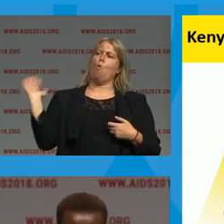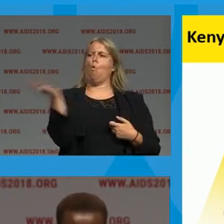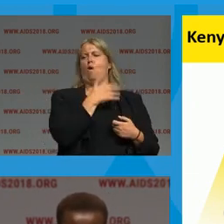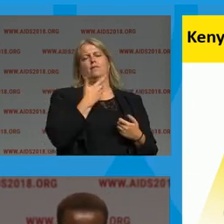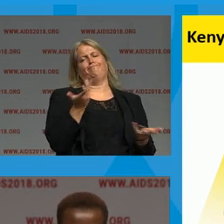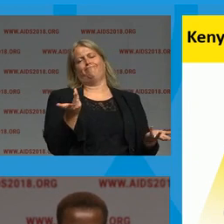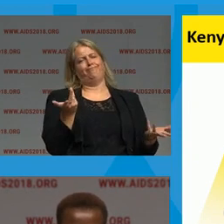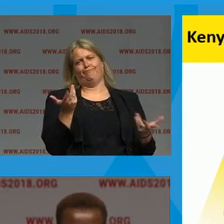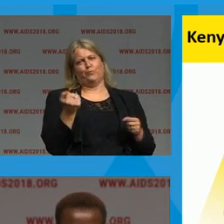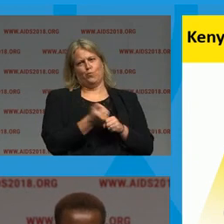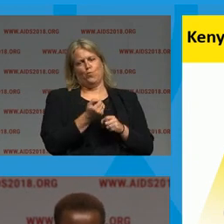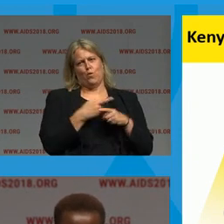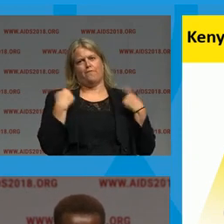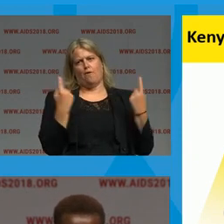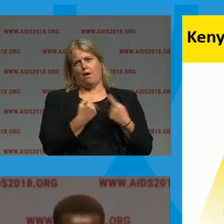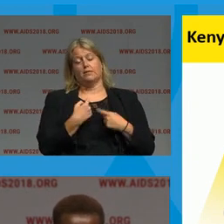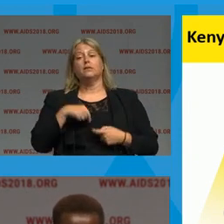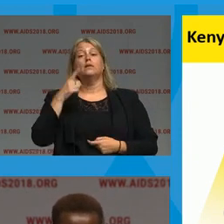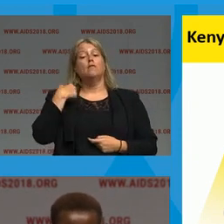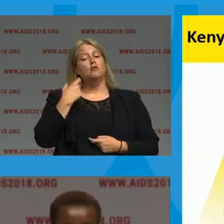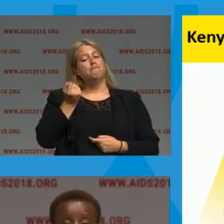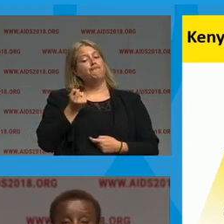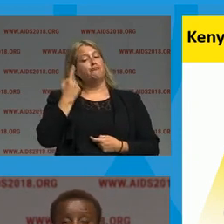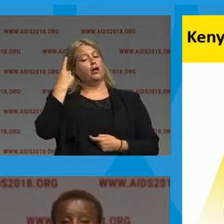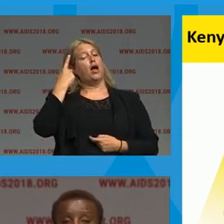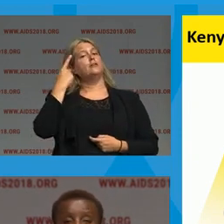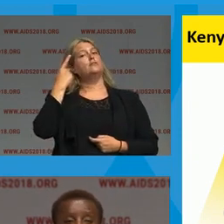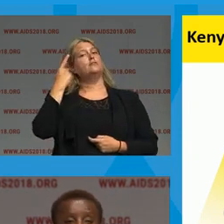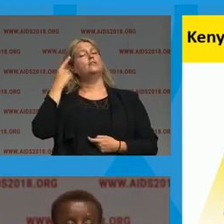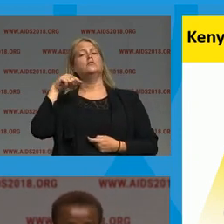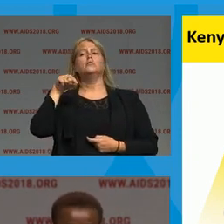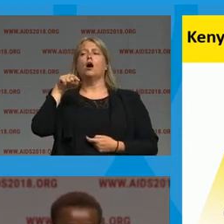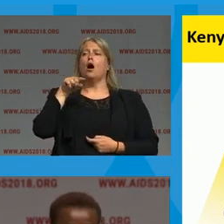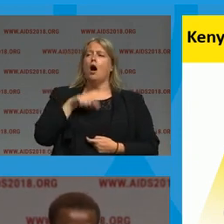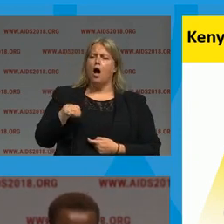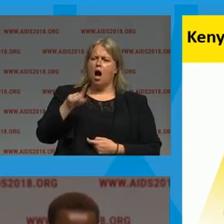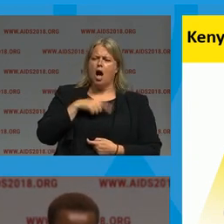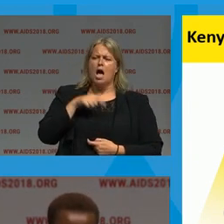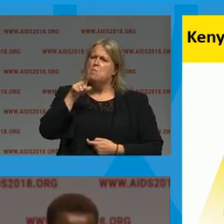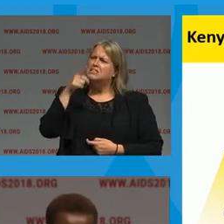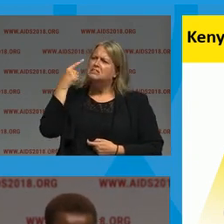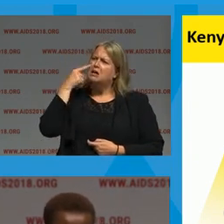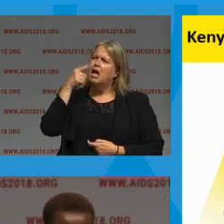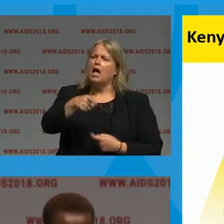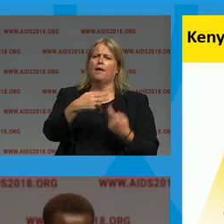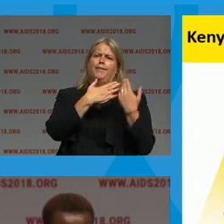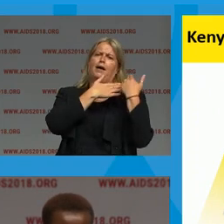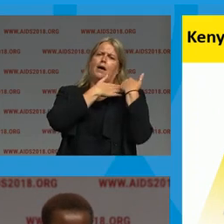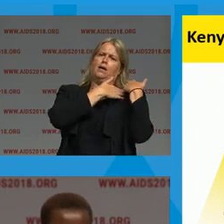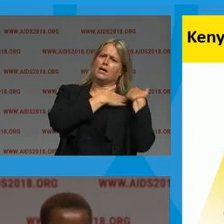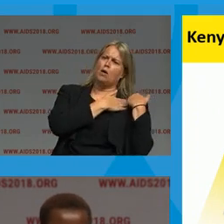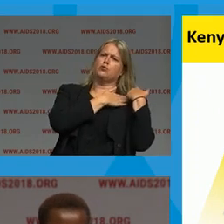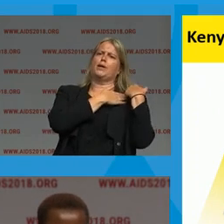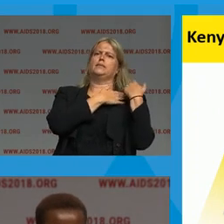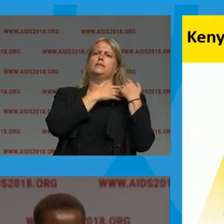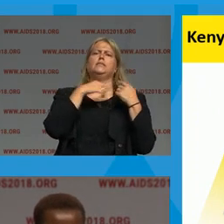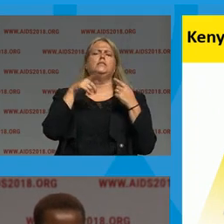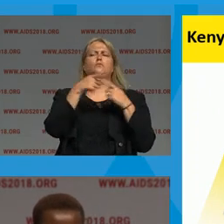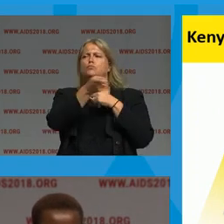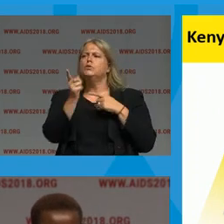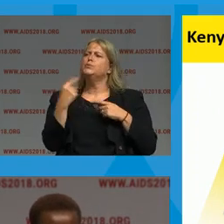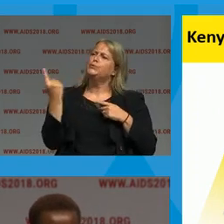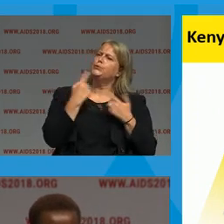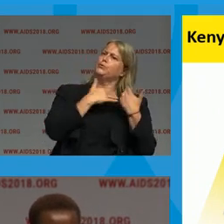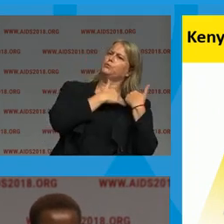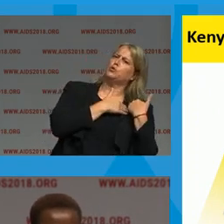for us. We realized that we needed to be able to think about accountability for HIV prevention. Let me give a very